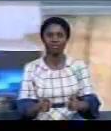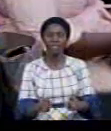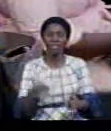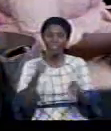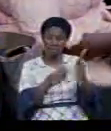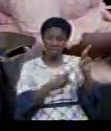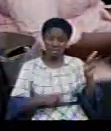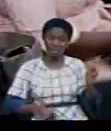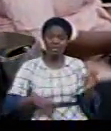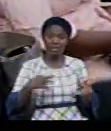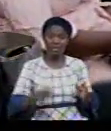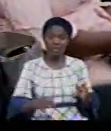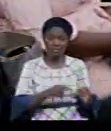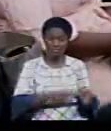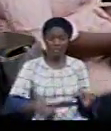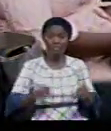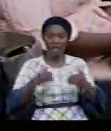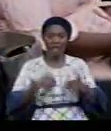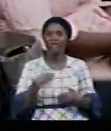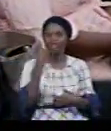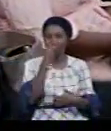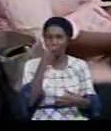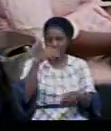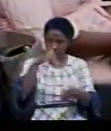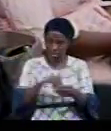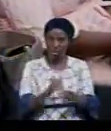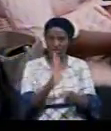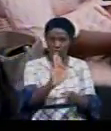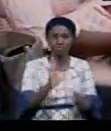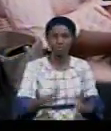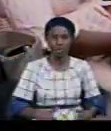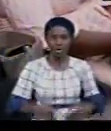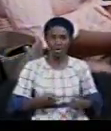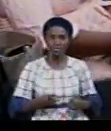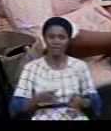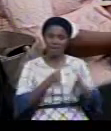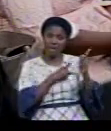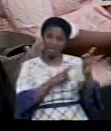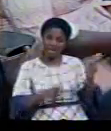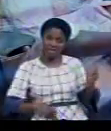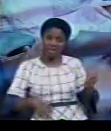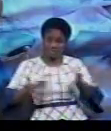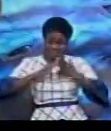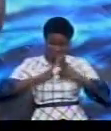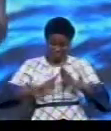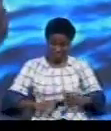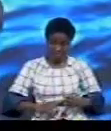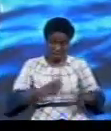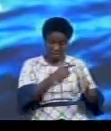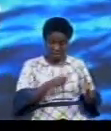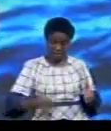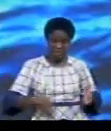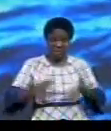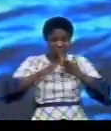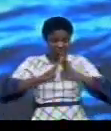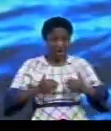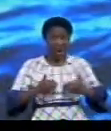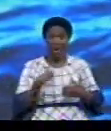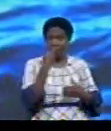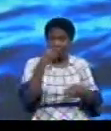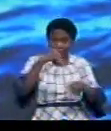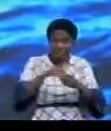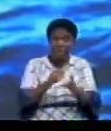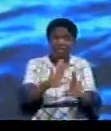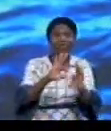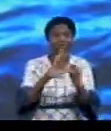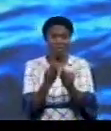life. The Prince of Peace has spoken in your family. And when the Prince of Peace rises up and he